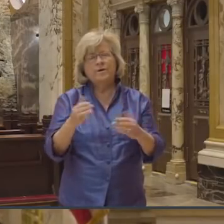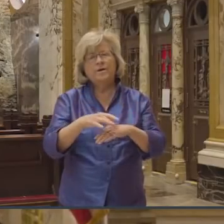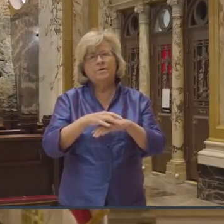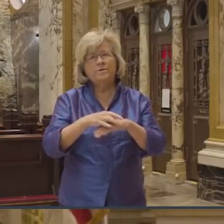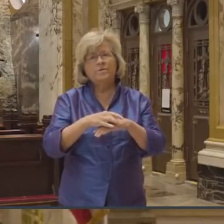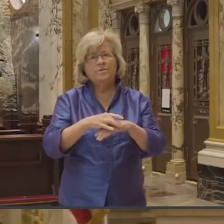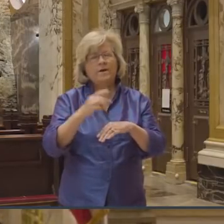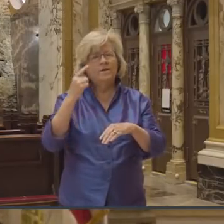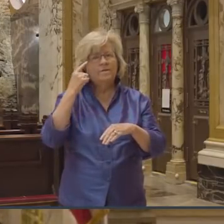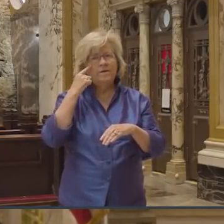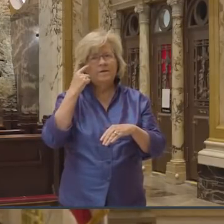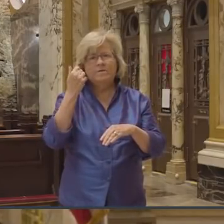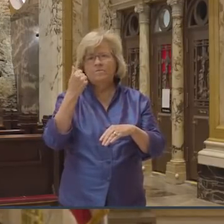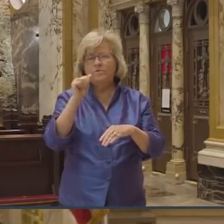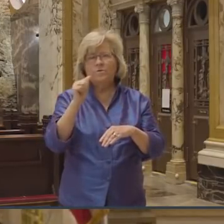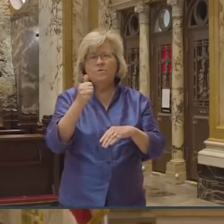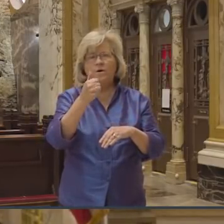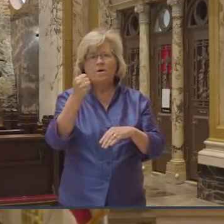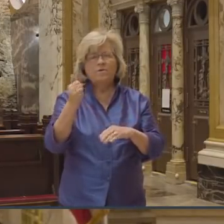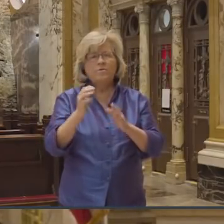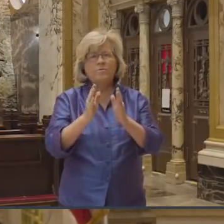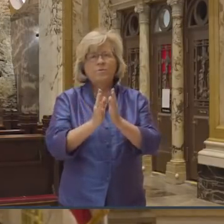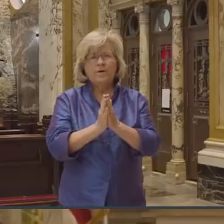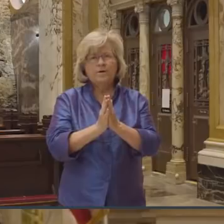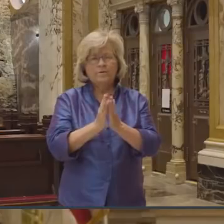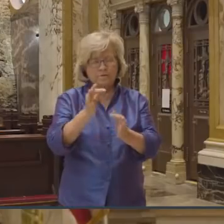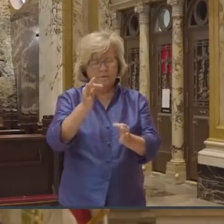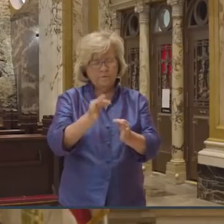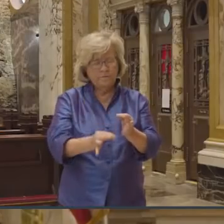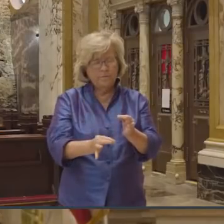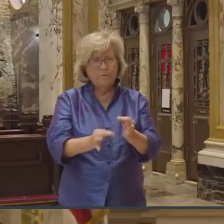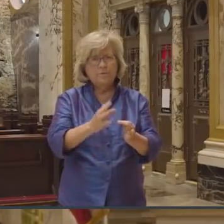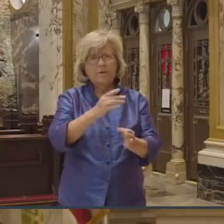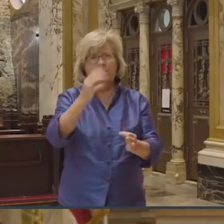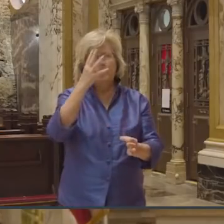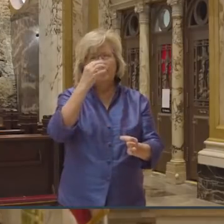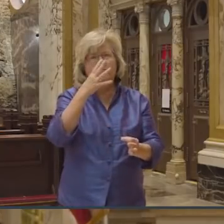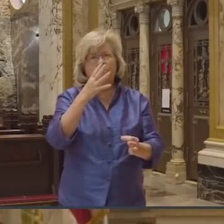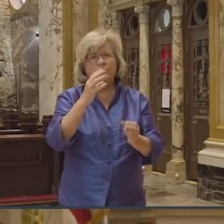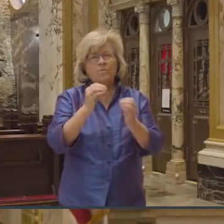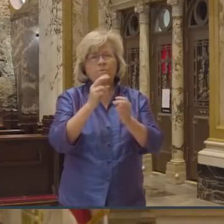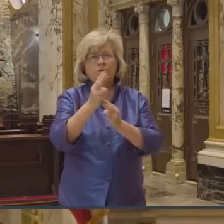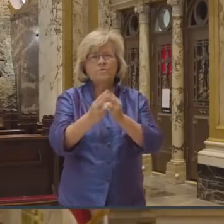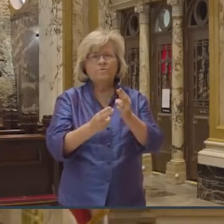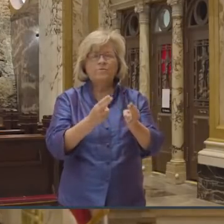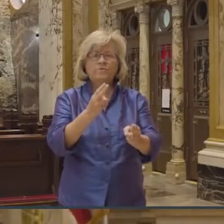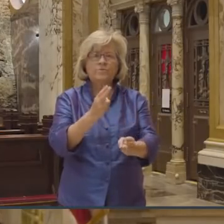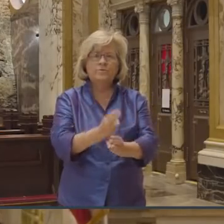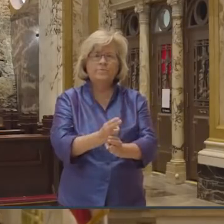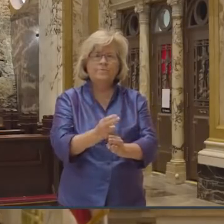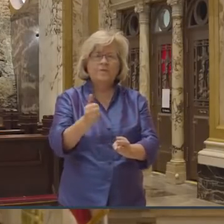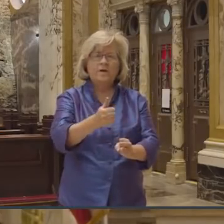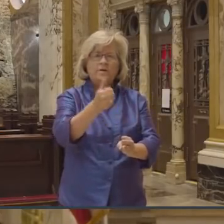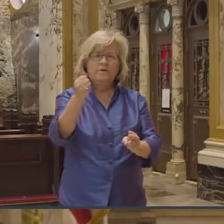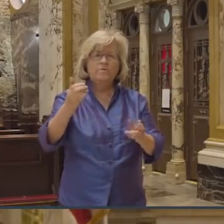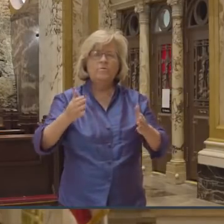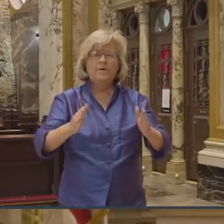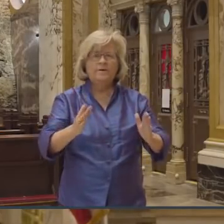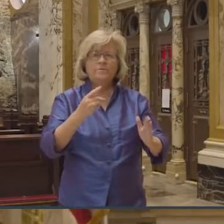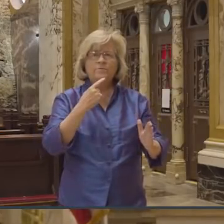prayer more simple or more beautiful or more universal. It is another way of